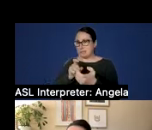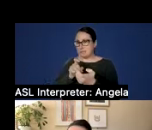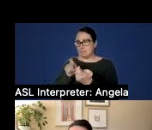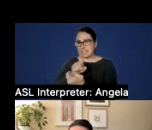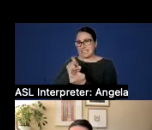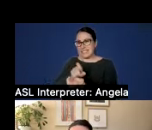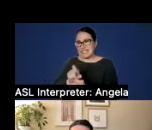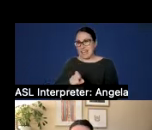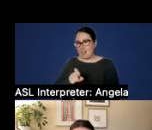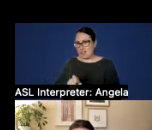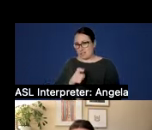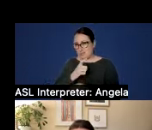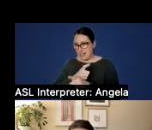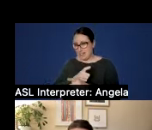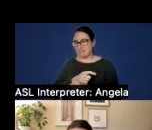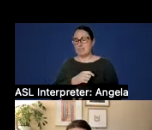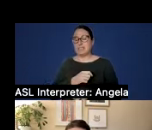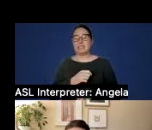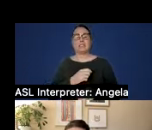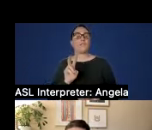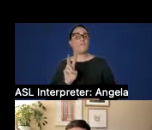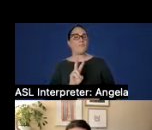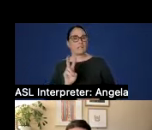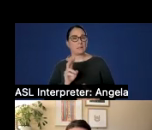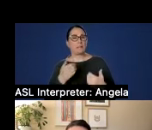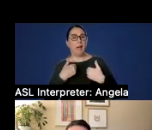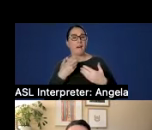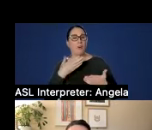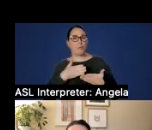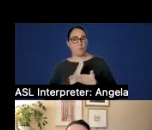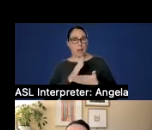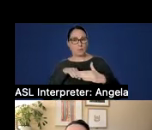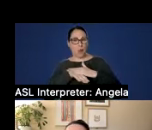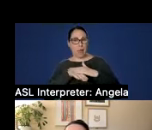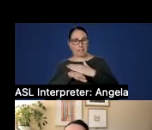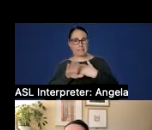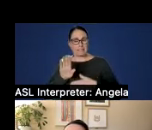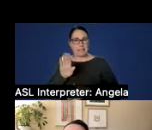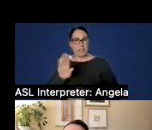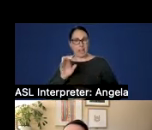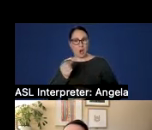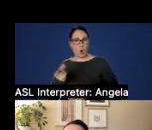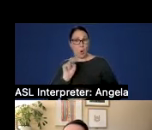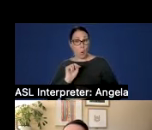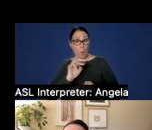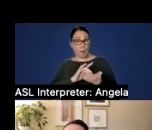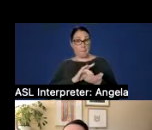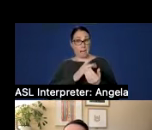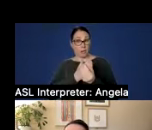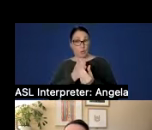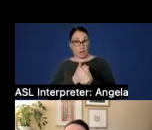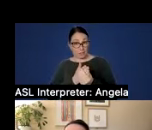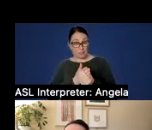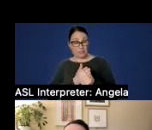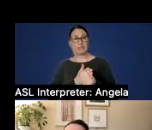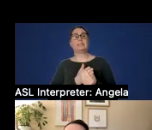Victims do have a right to access their own medical records, and I think electronic medical records have made